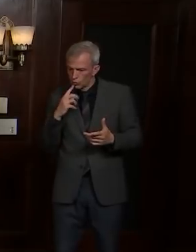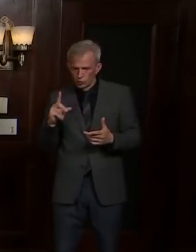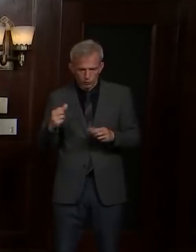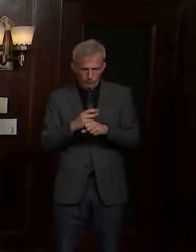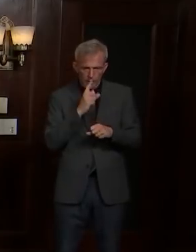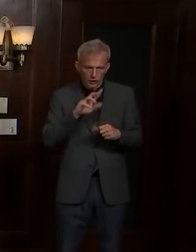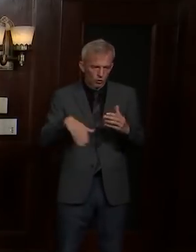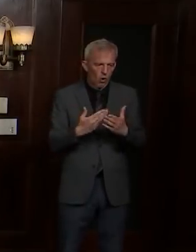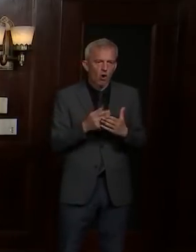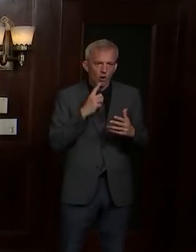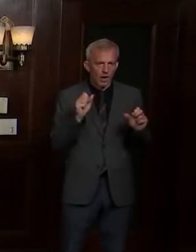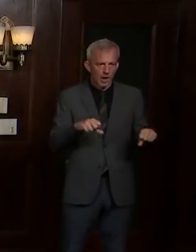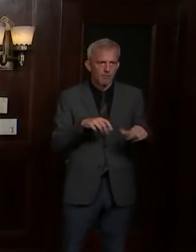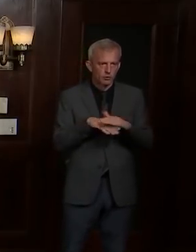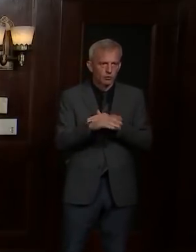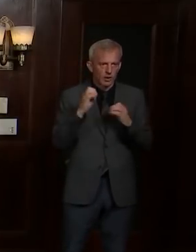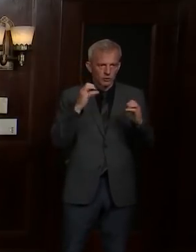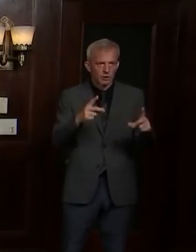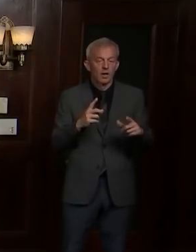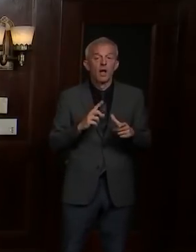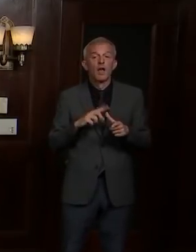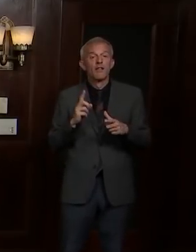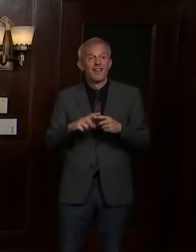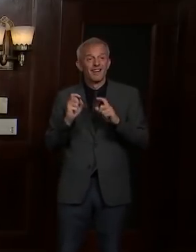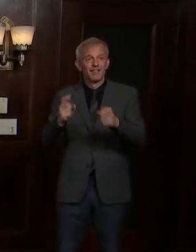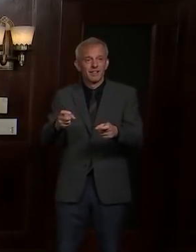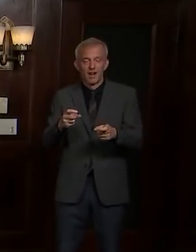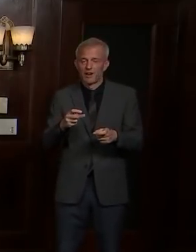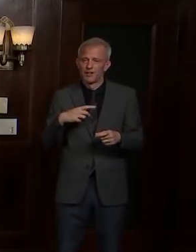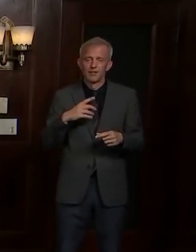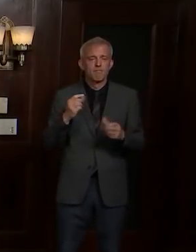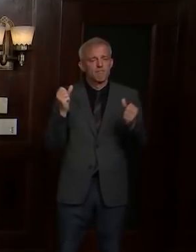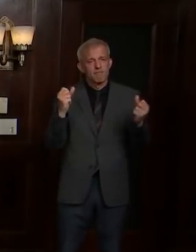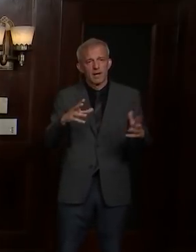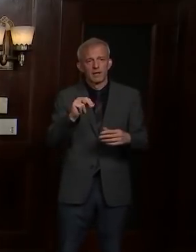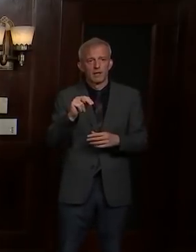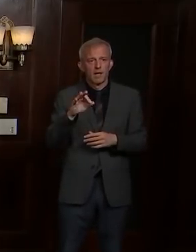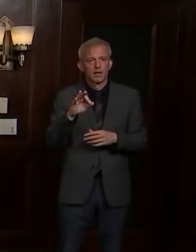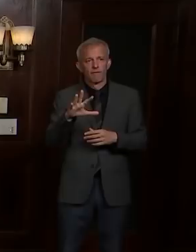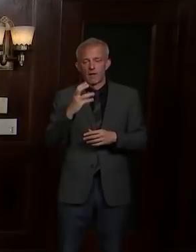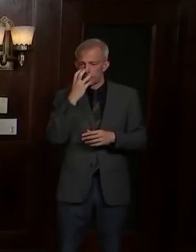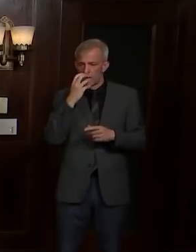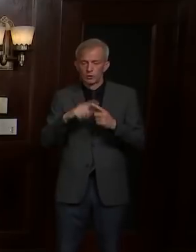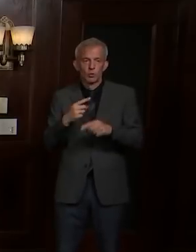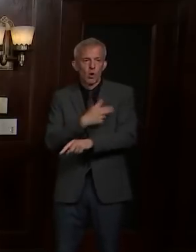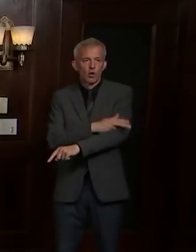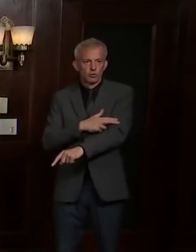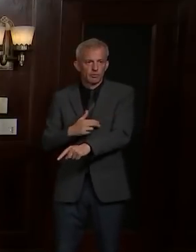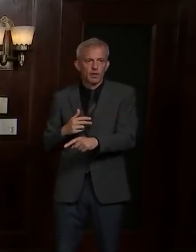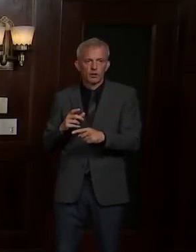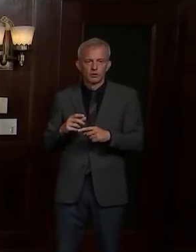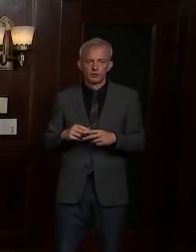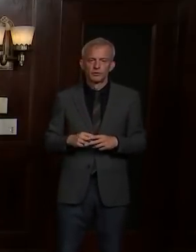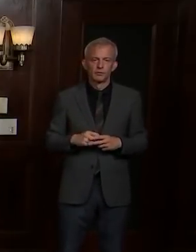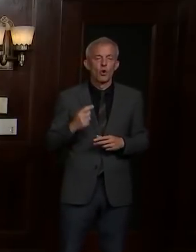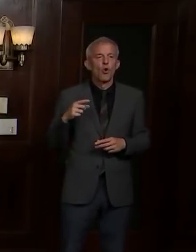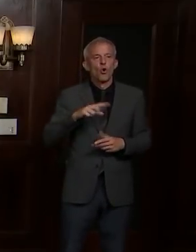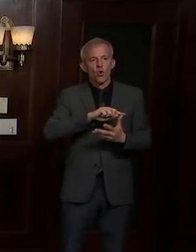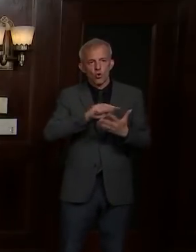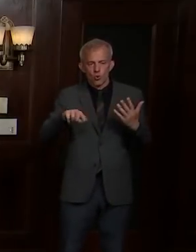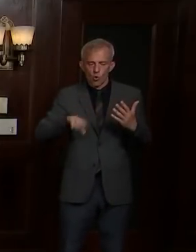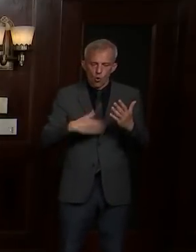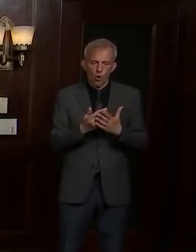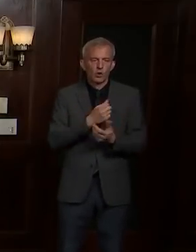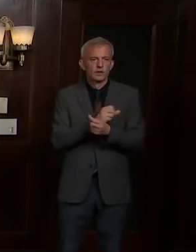100,000 N95 masks to local hospitals to deal with the shortage that Dr. Ferrer mentioned. You are all saving